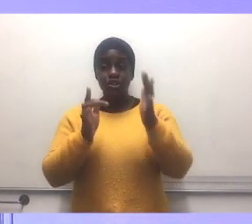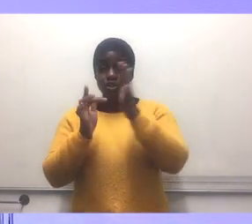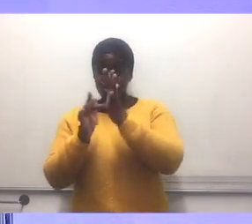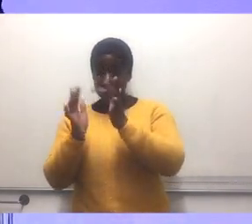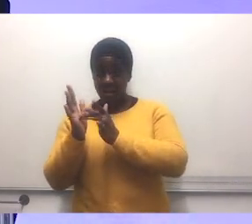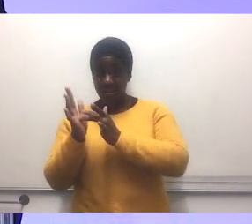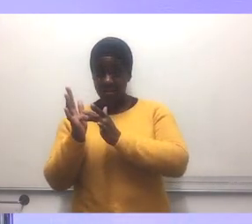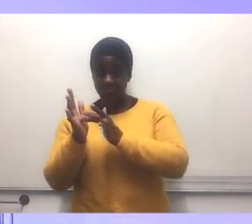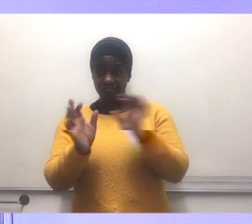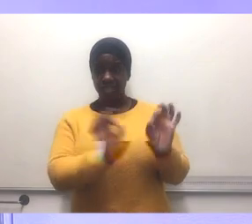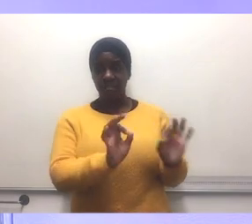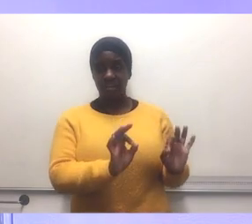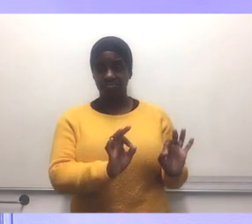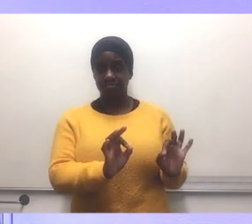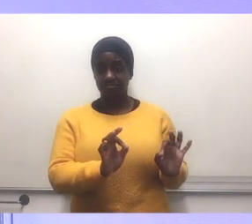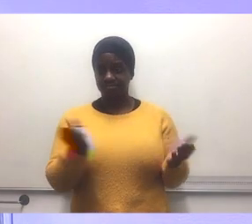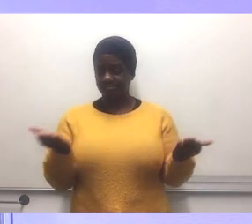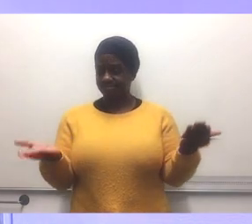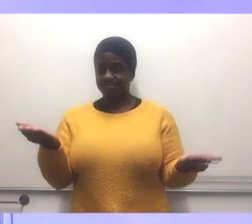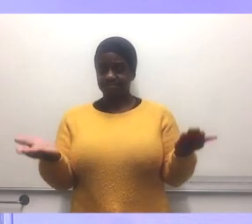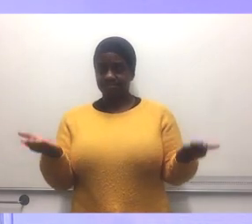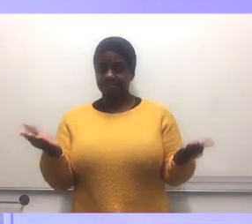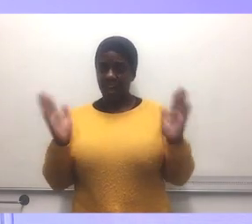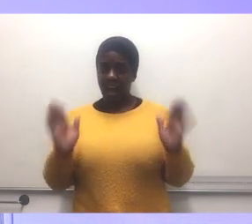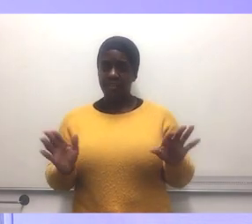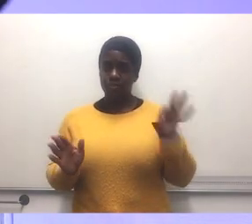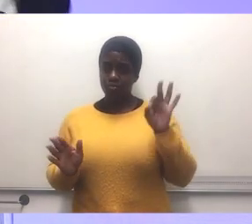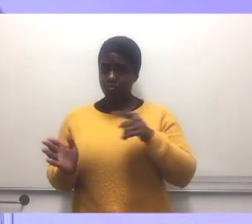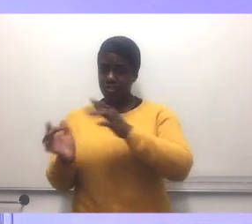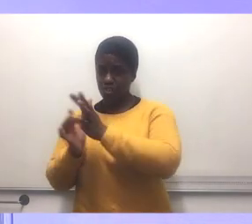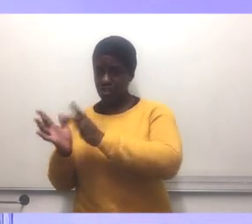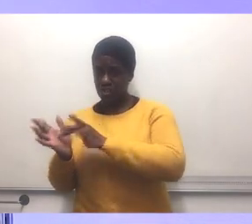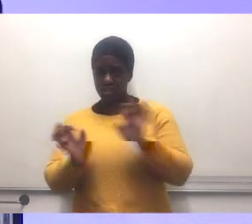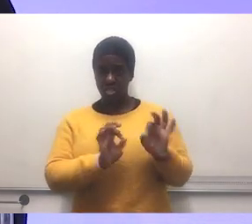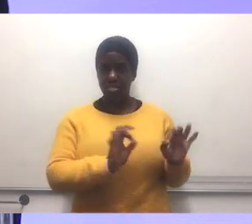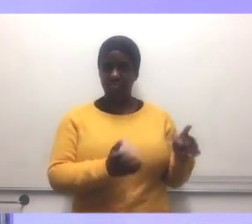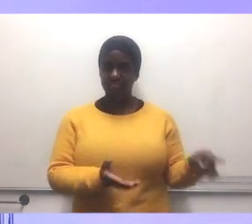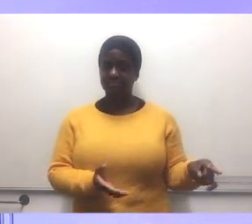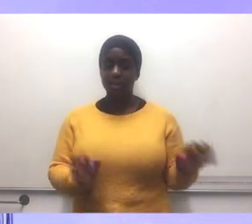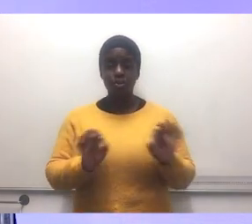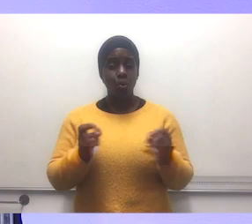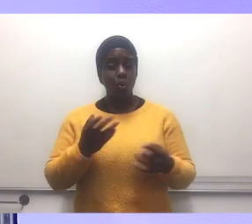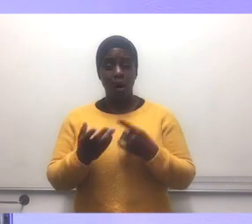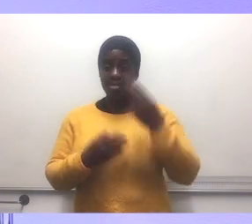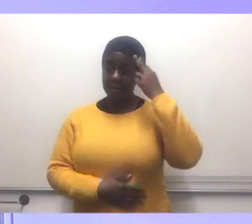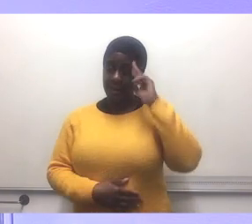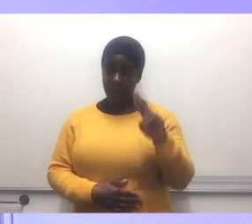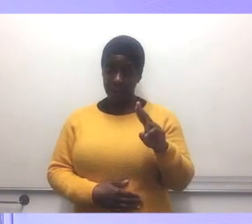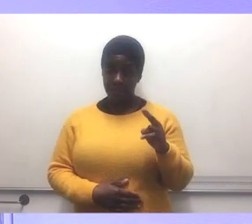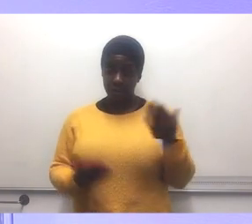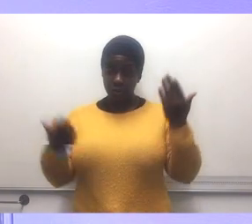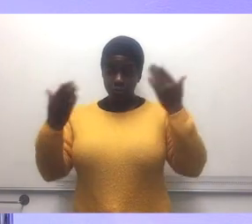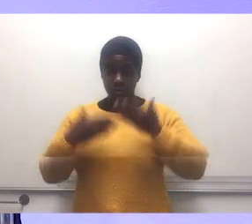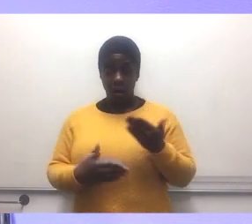Jesus or nothing at all. There is no other name. Tonight, someone